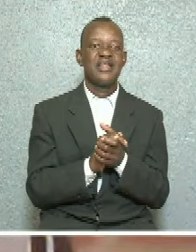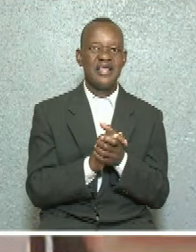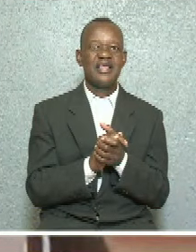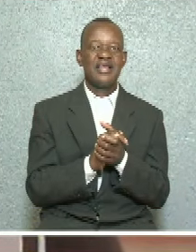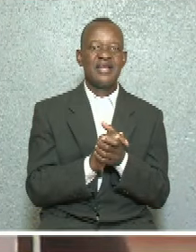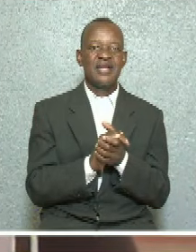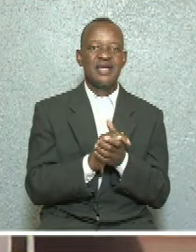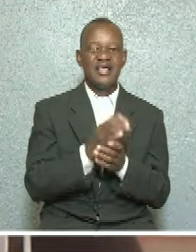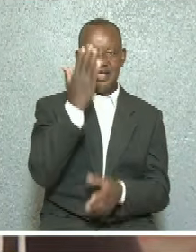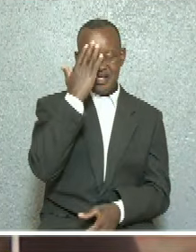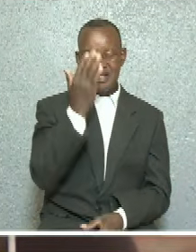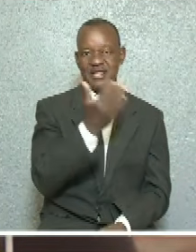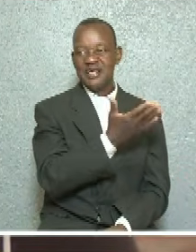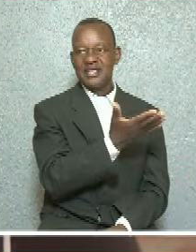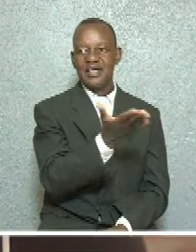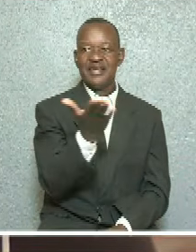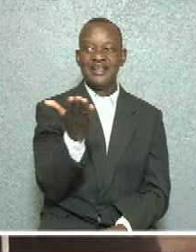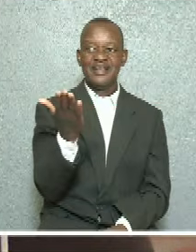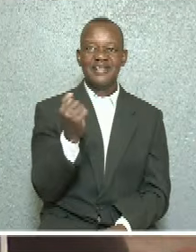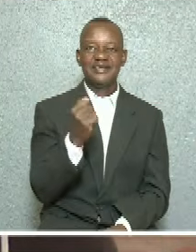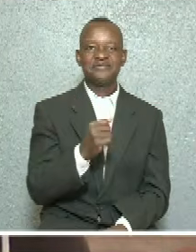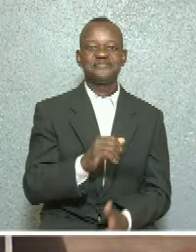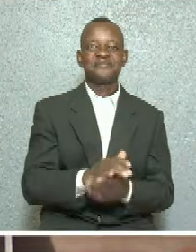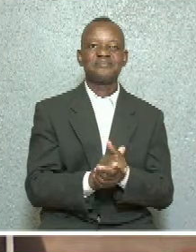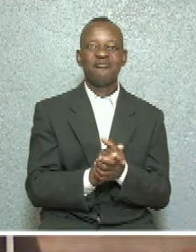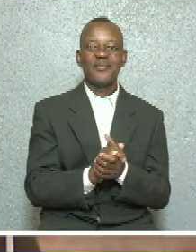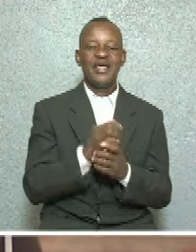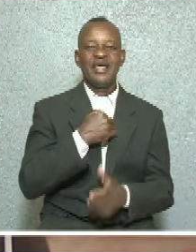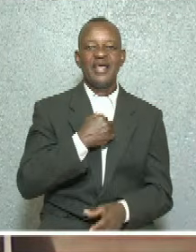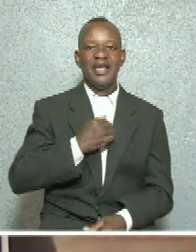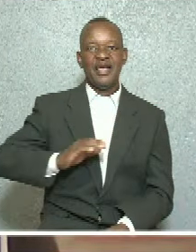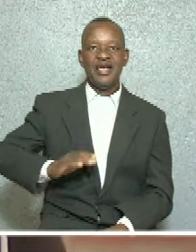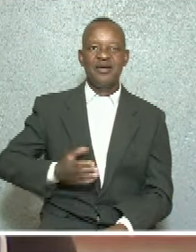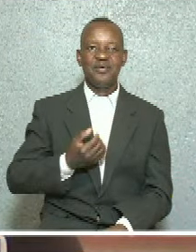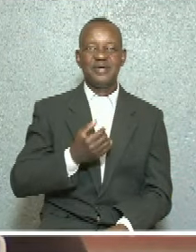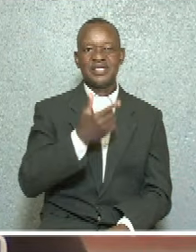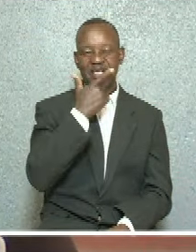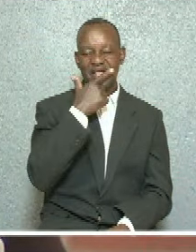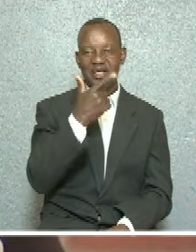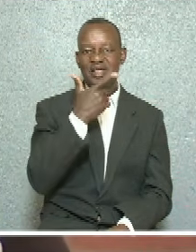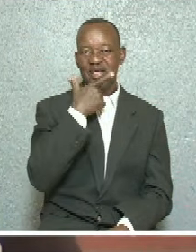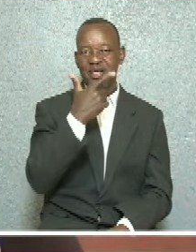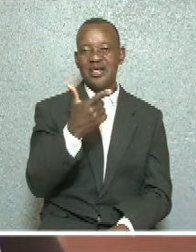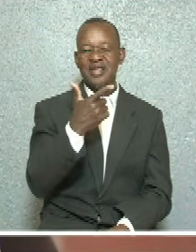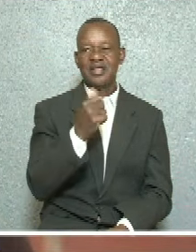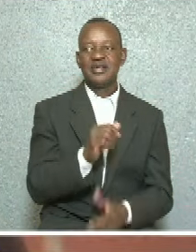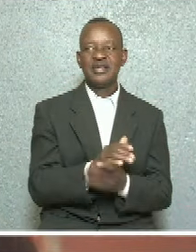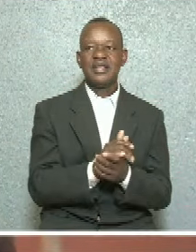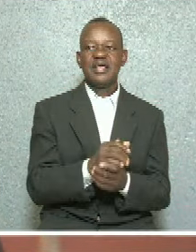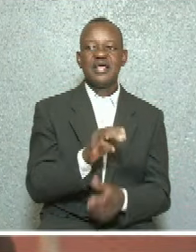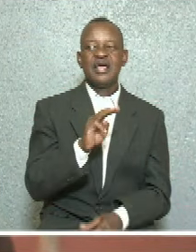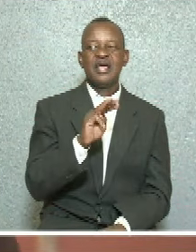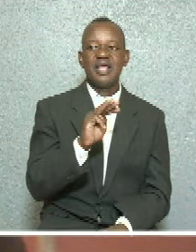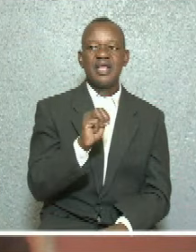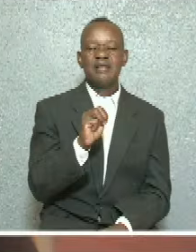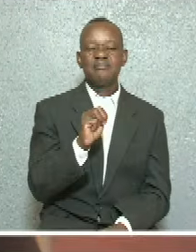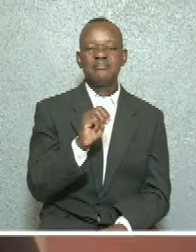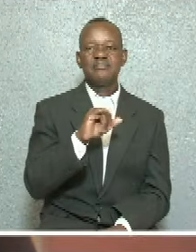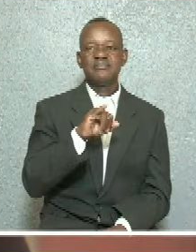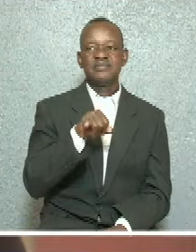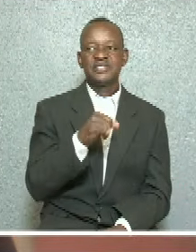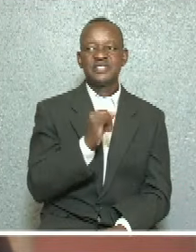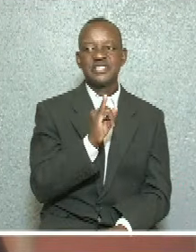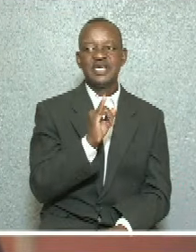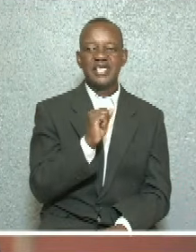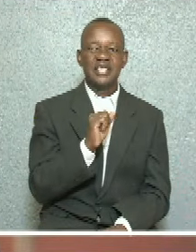Everyone, I would like really to appreciate MJ and her team. Really what you have made